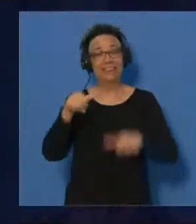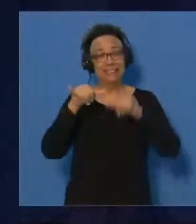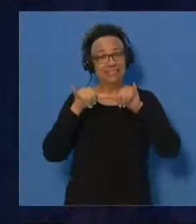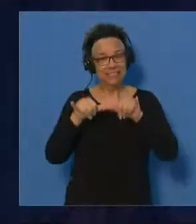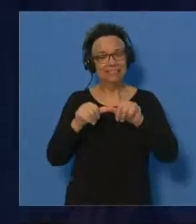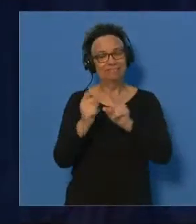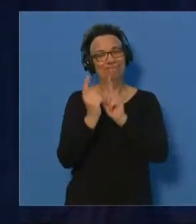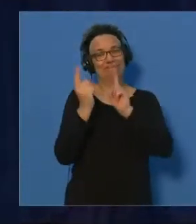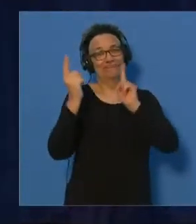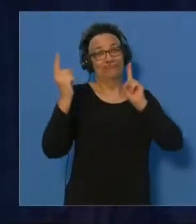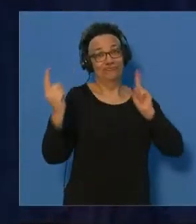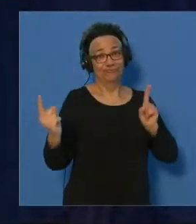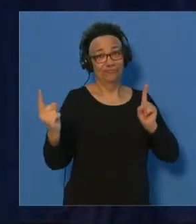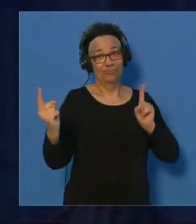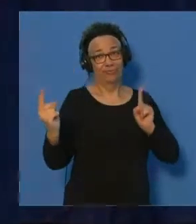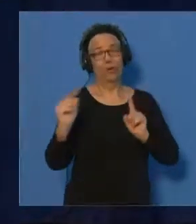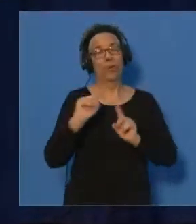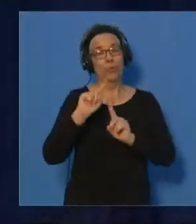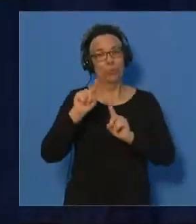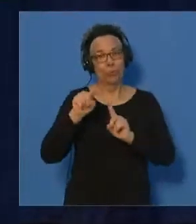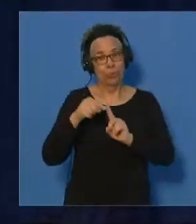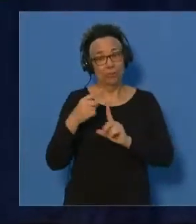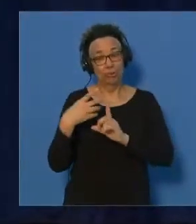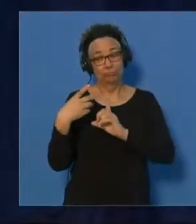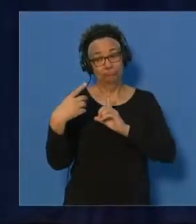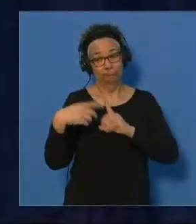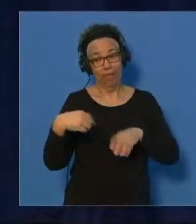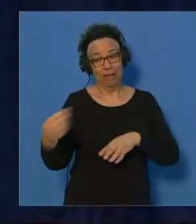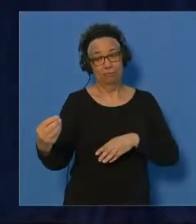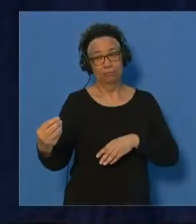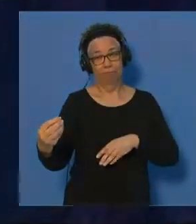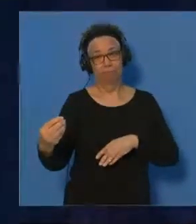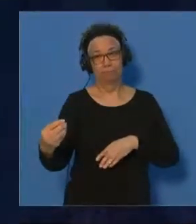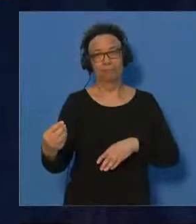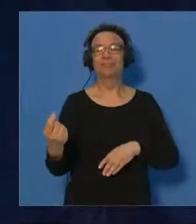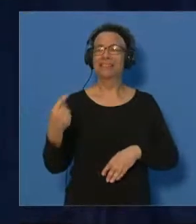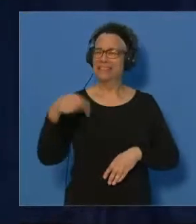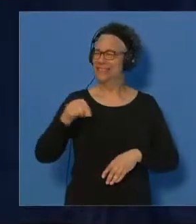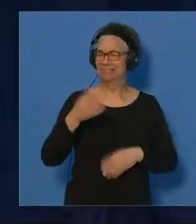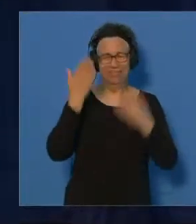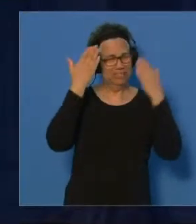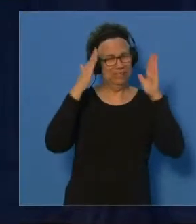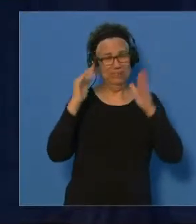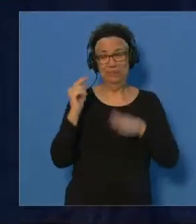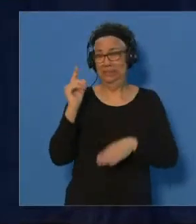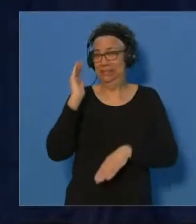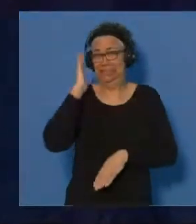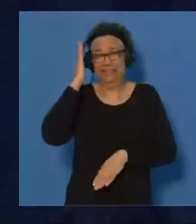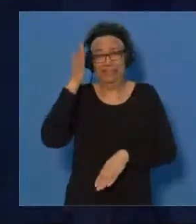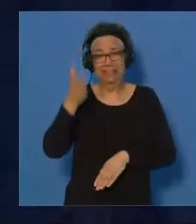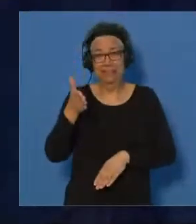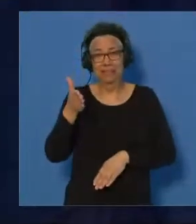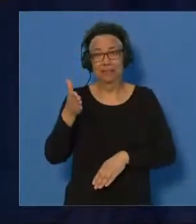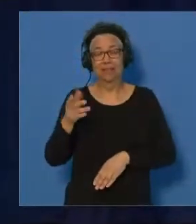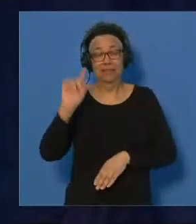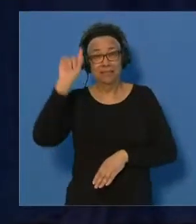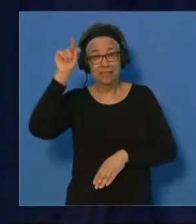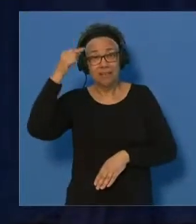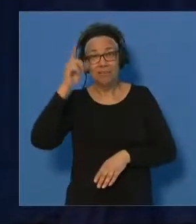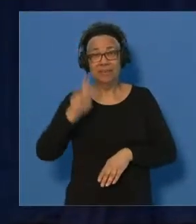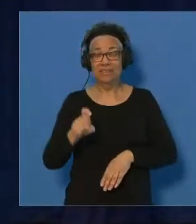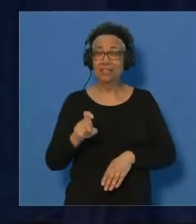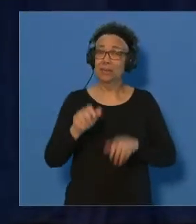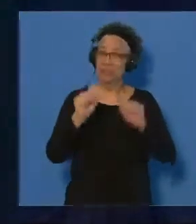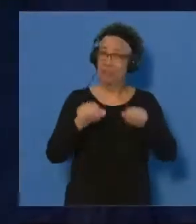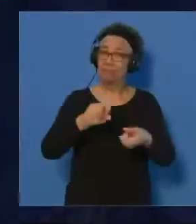social distancing when you do. We are, however, in uncertain times, and the government needs to have the flexibility